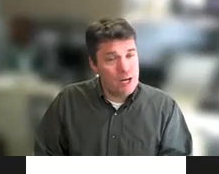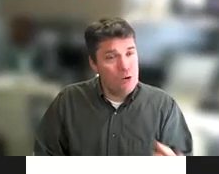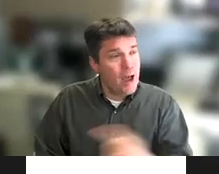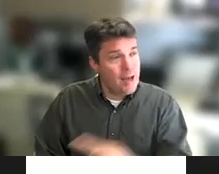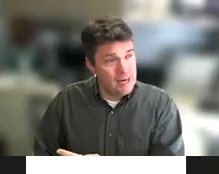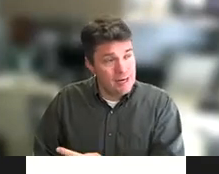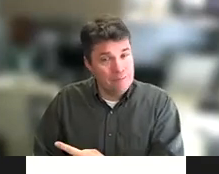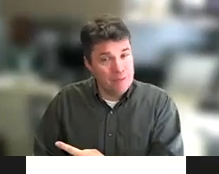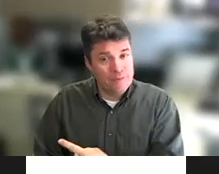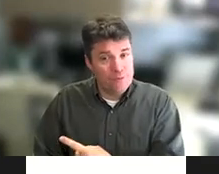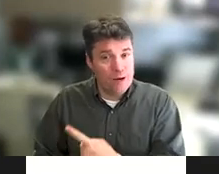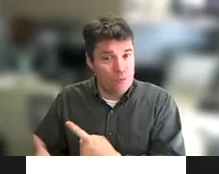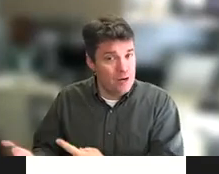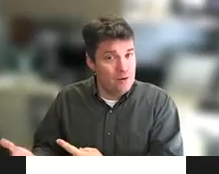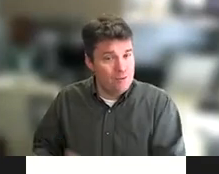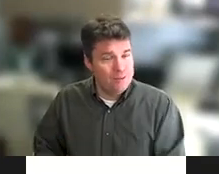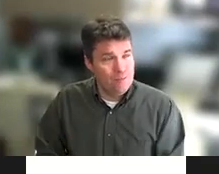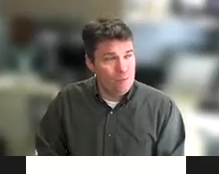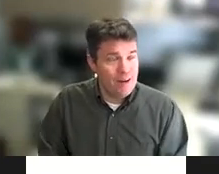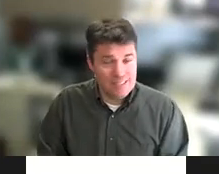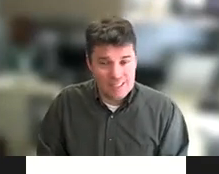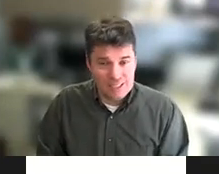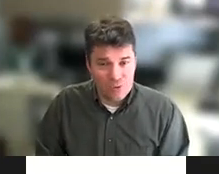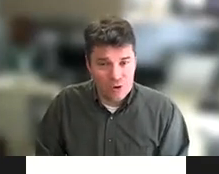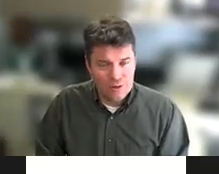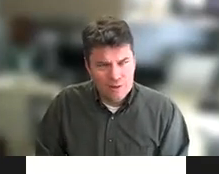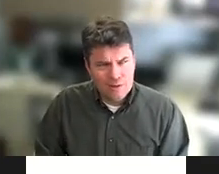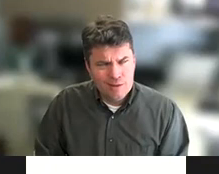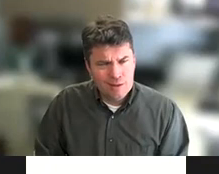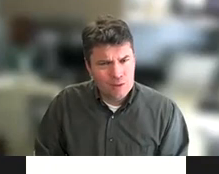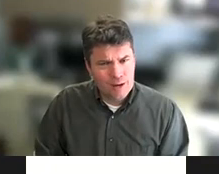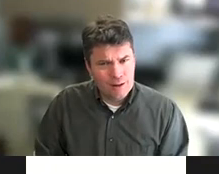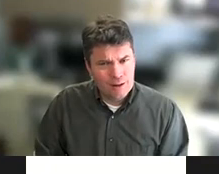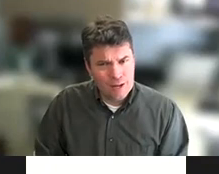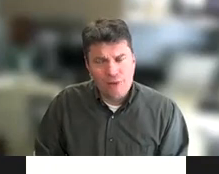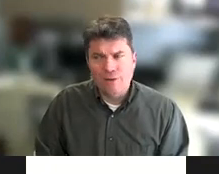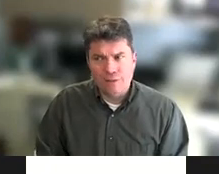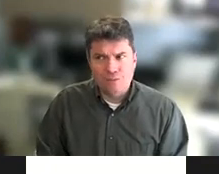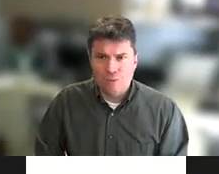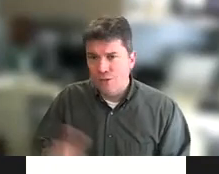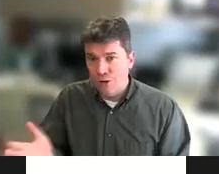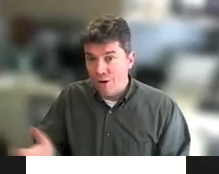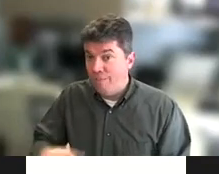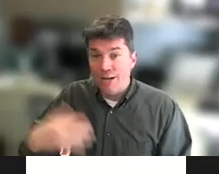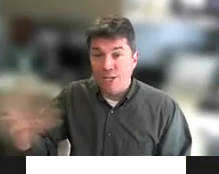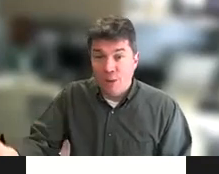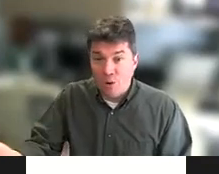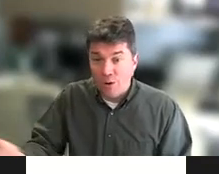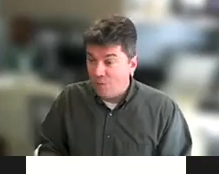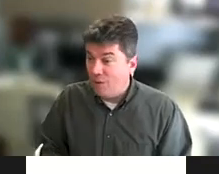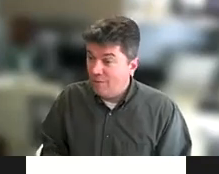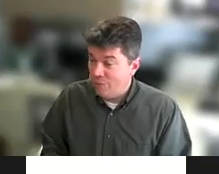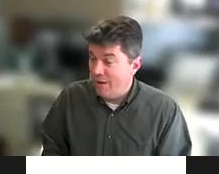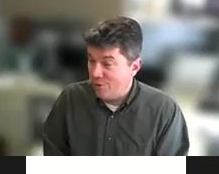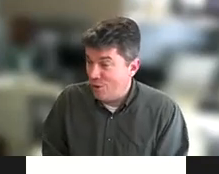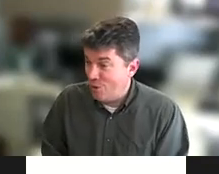oh, okay, well, can you ask him if what we can provide assistance for? So I kind of looked at her and I said, well, I turned to him and I just